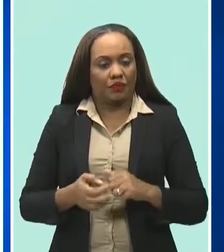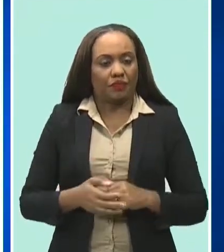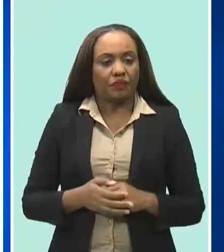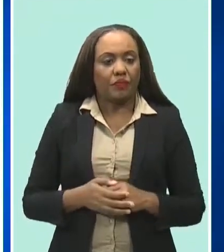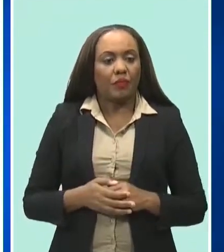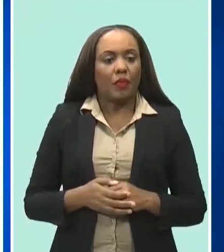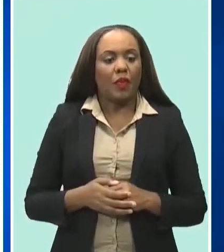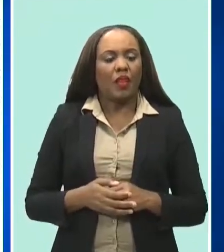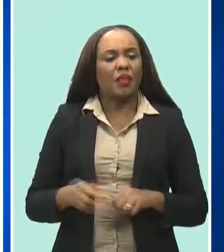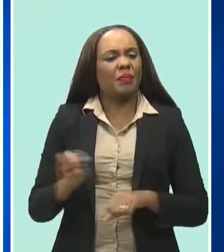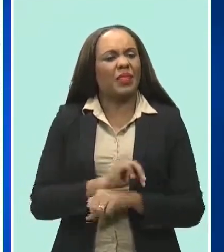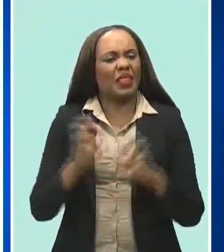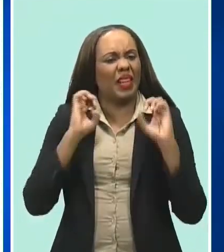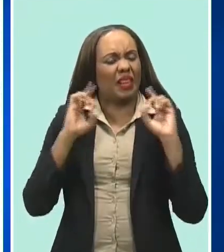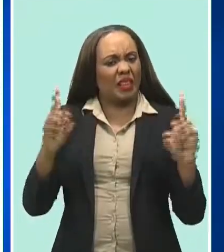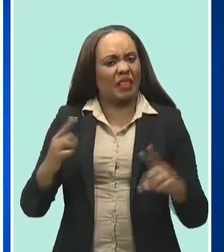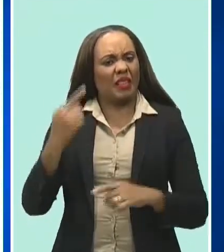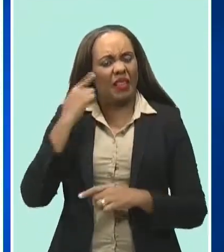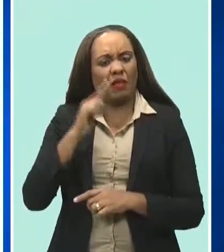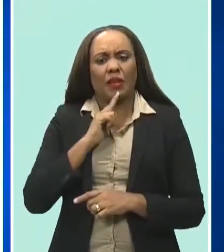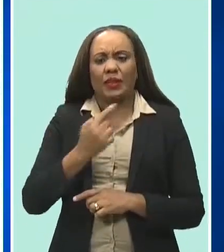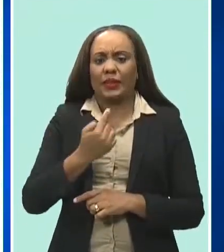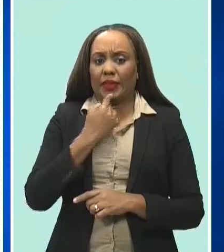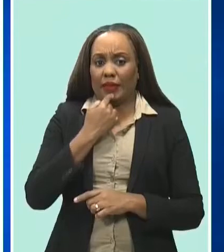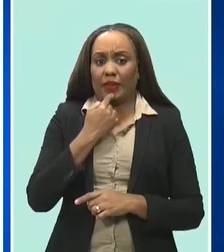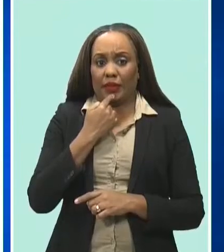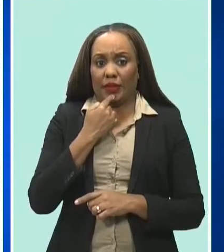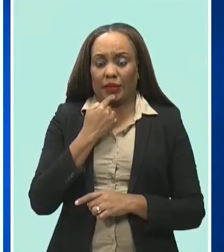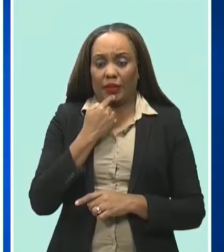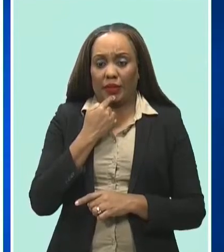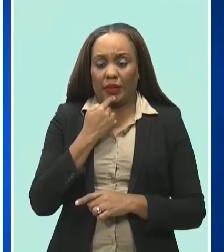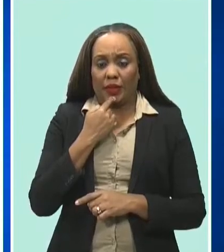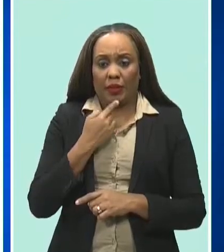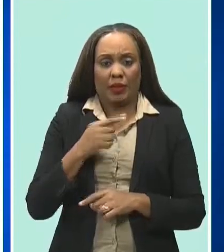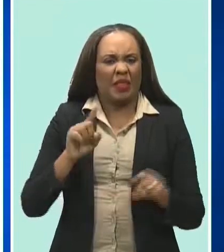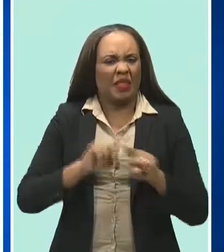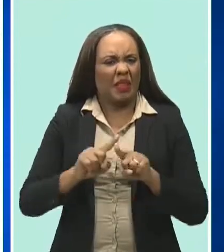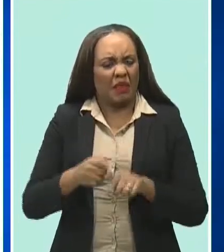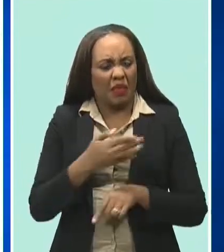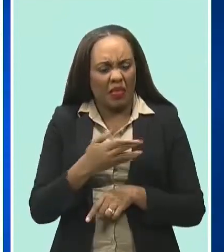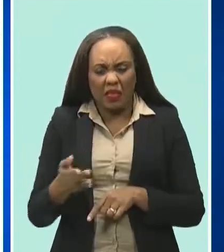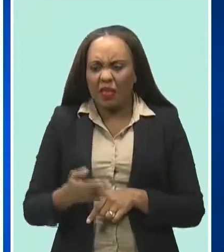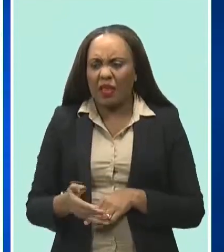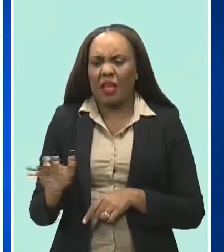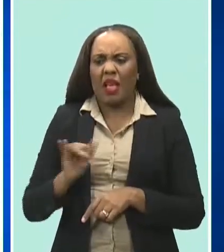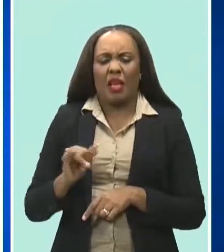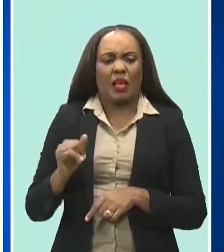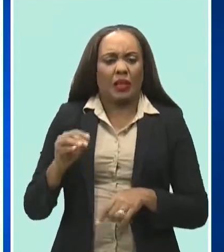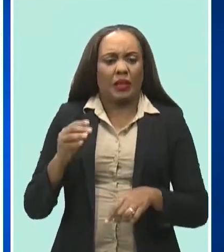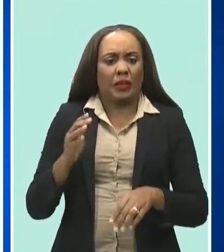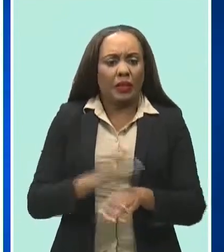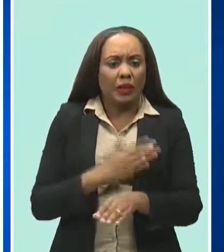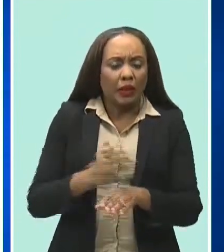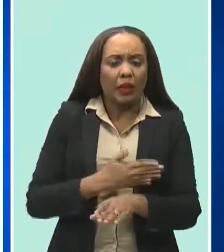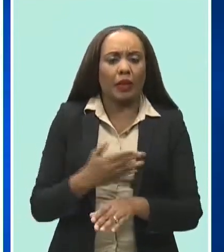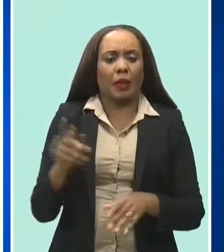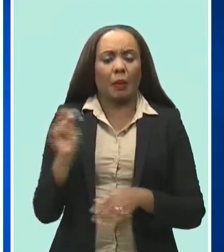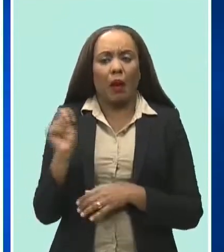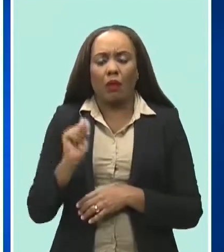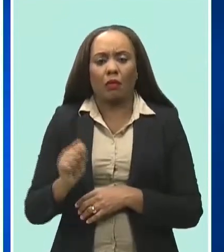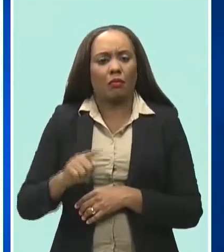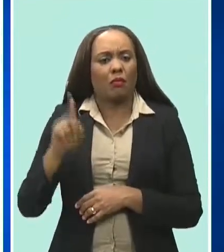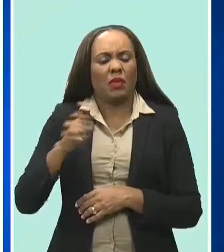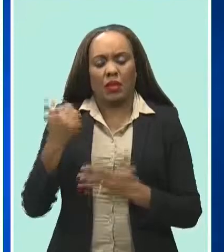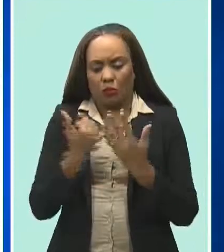ministry trivialize the issues of rodents or bathrooms or anything of that nature. I think we are agreed that we have to approach it with priorities in